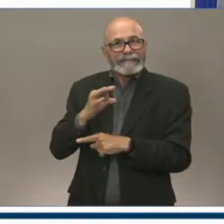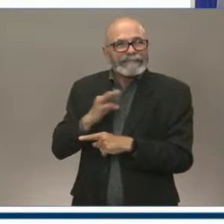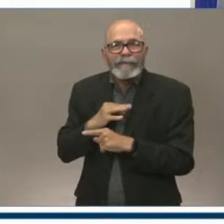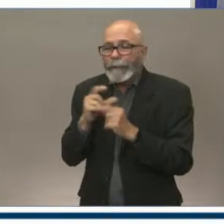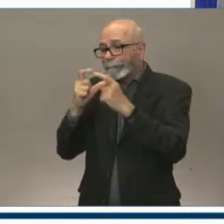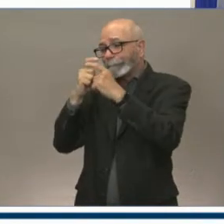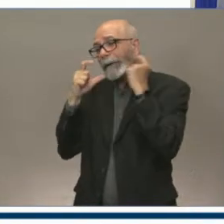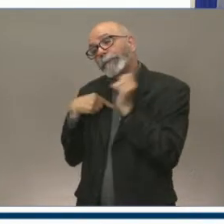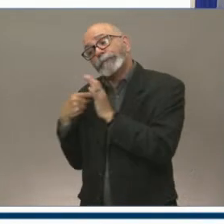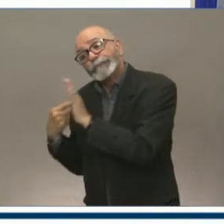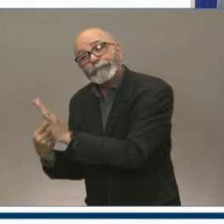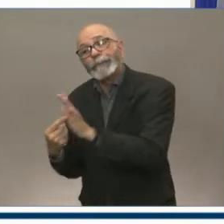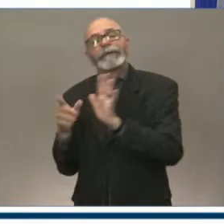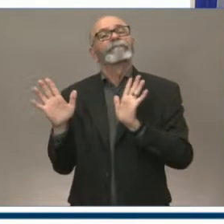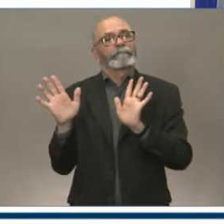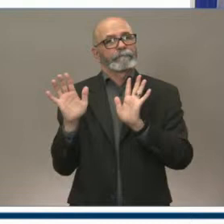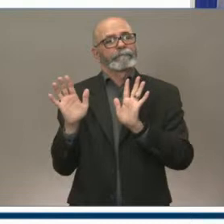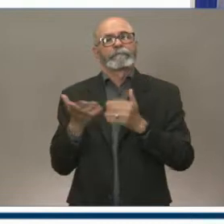Elizabeth, with your follow-up.